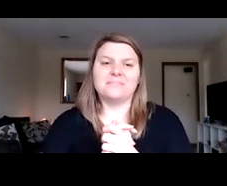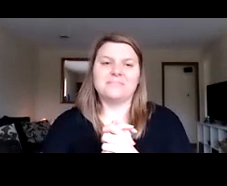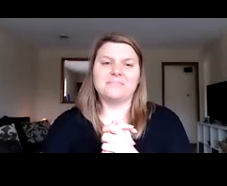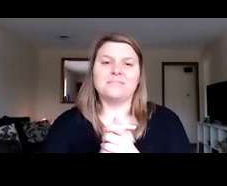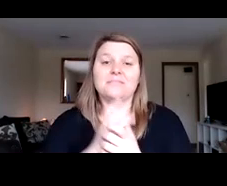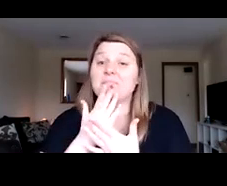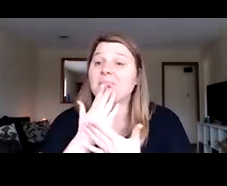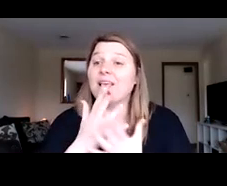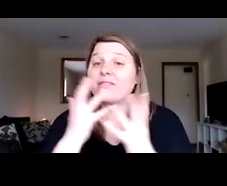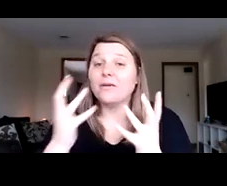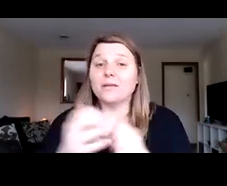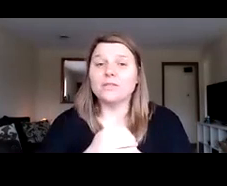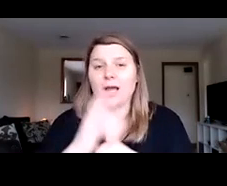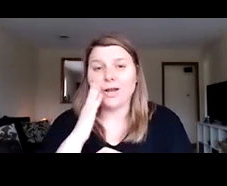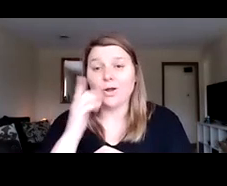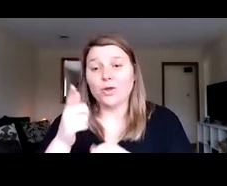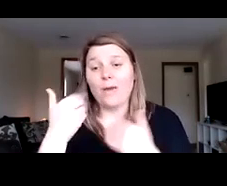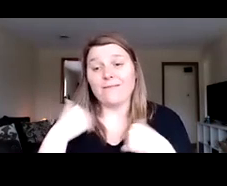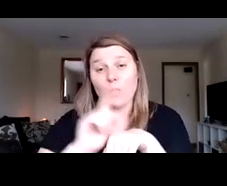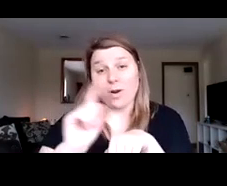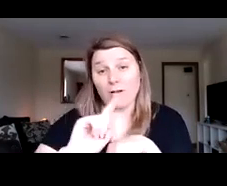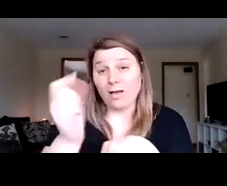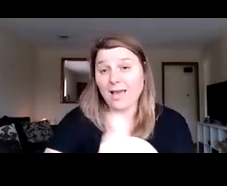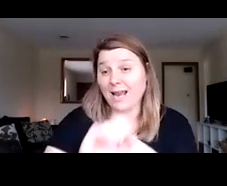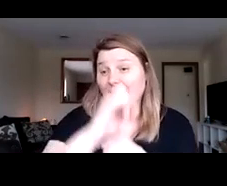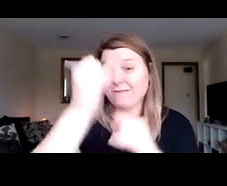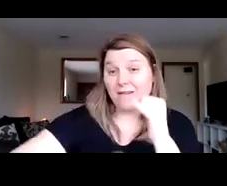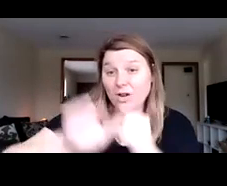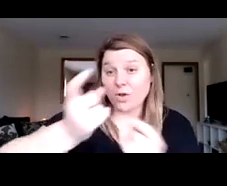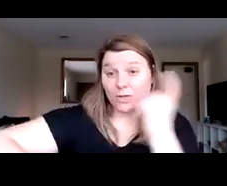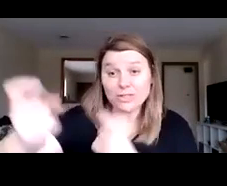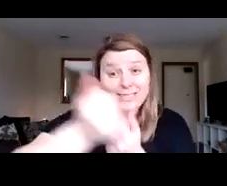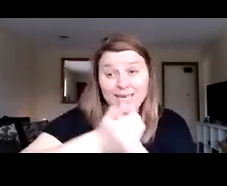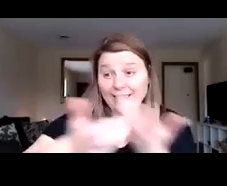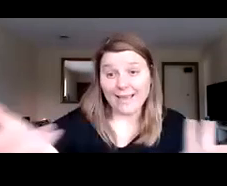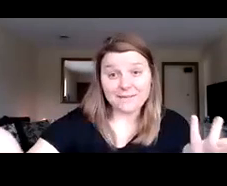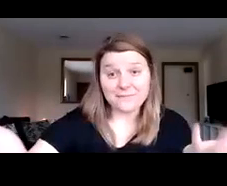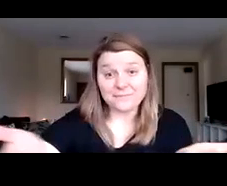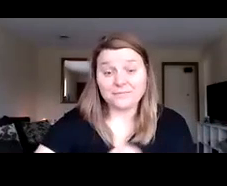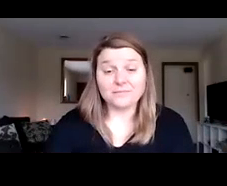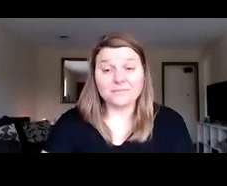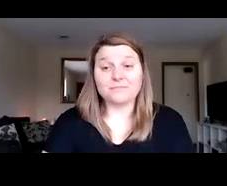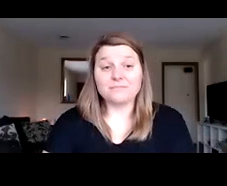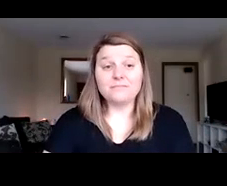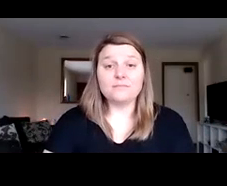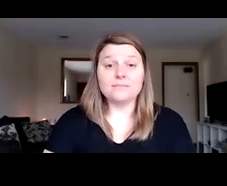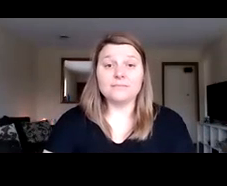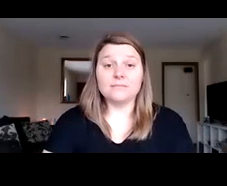Thank you very much. And I know you have a 1 o'clock. Are there any other final questions?